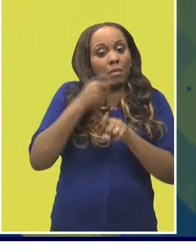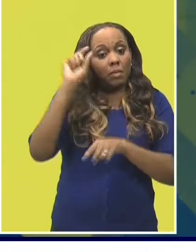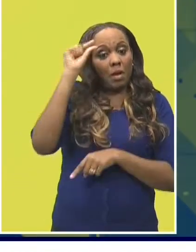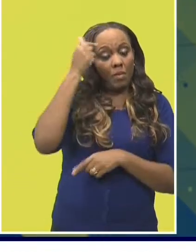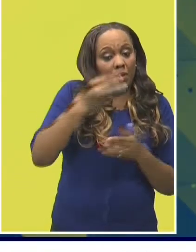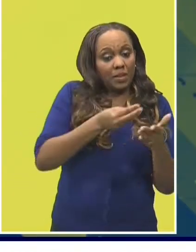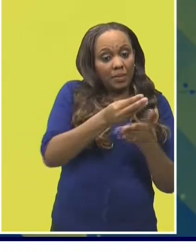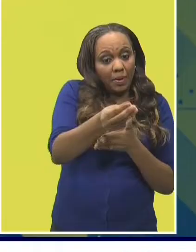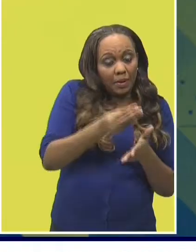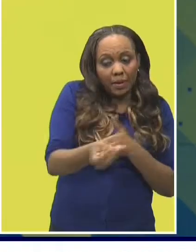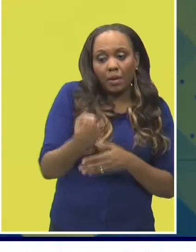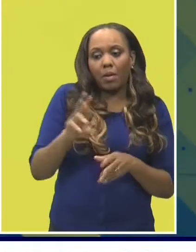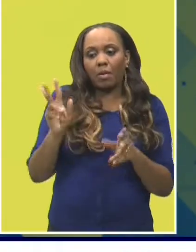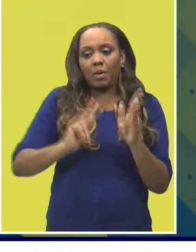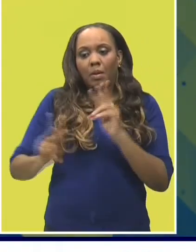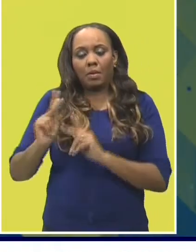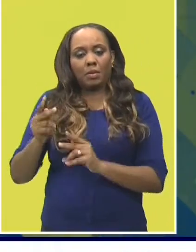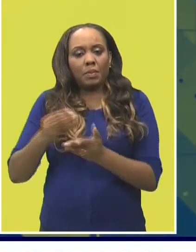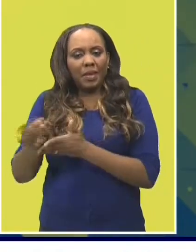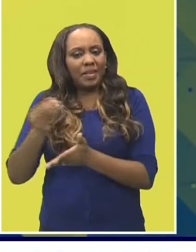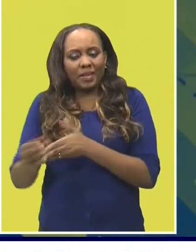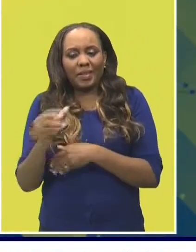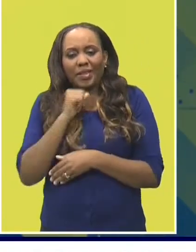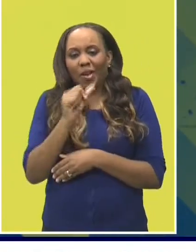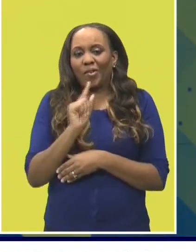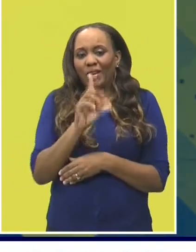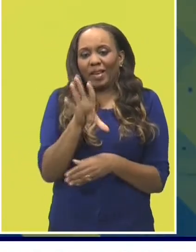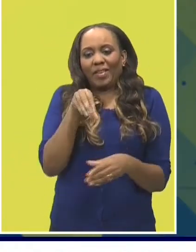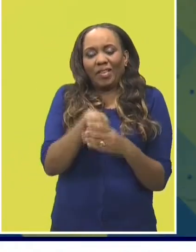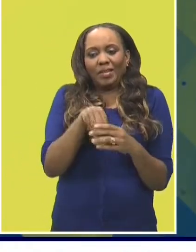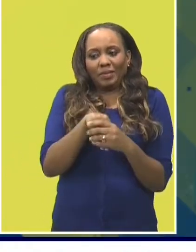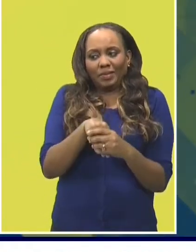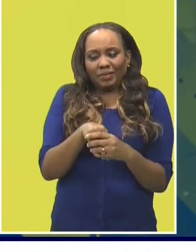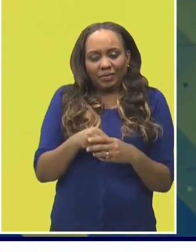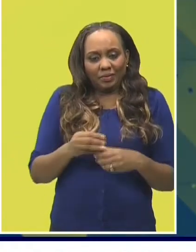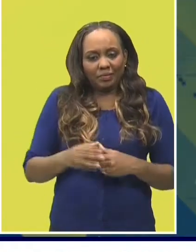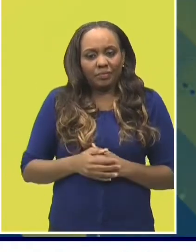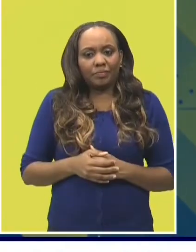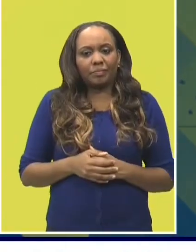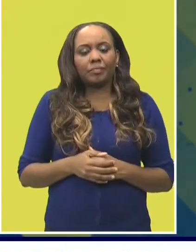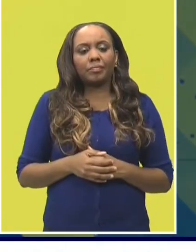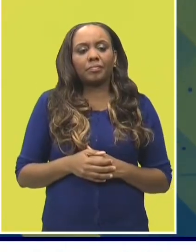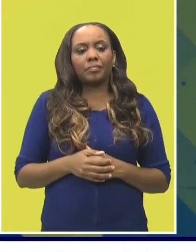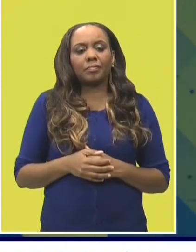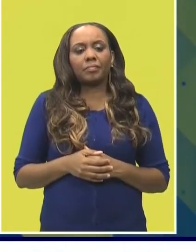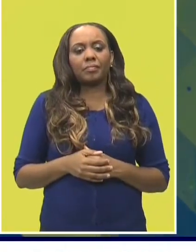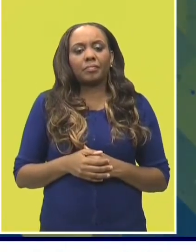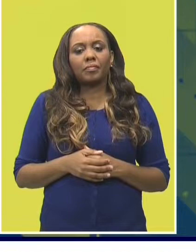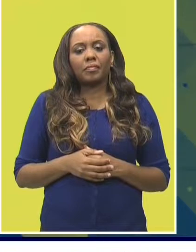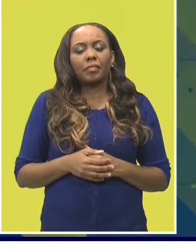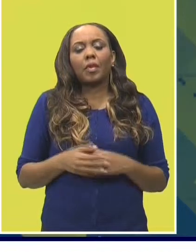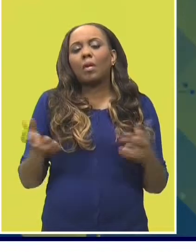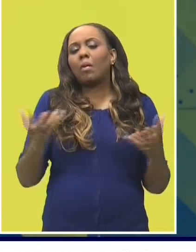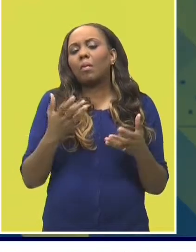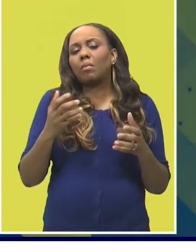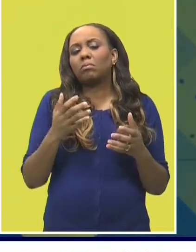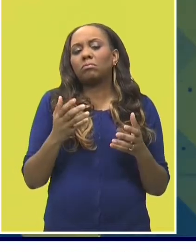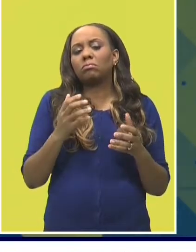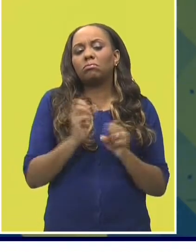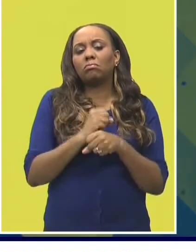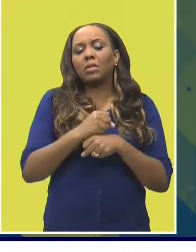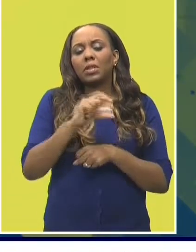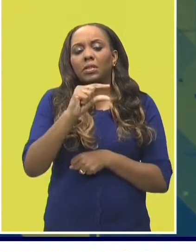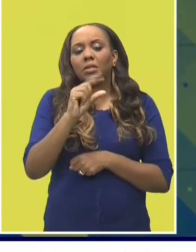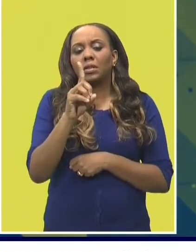not really returns on investment. If you think about what is what makes up GDP growth, it's